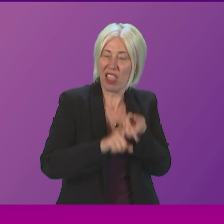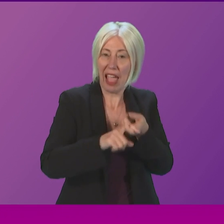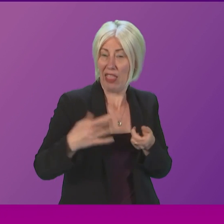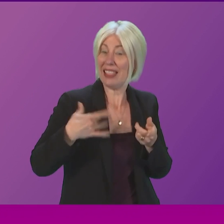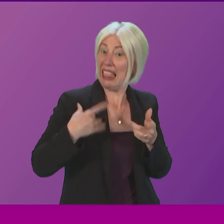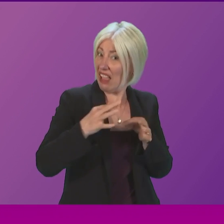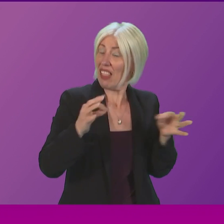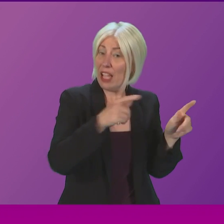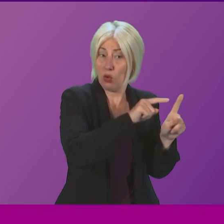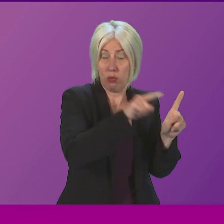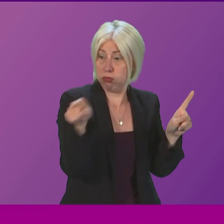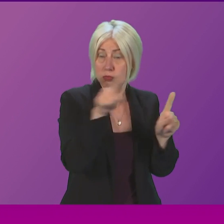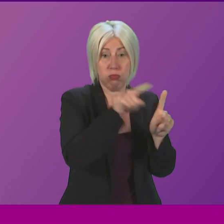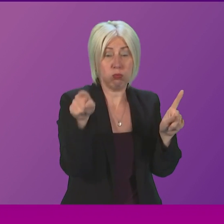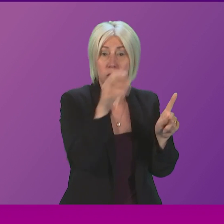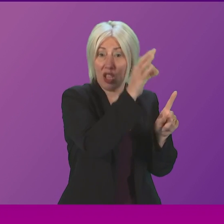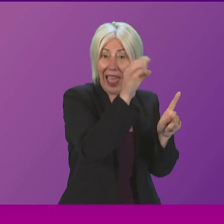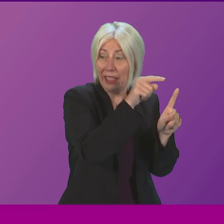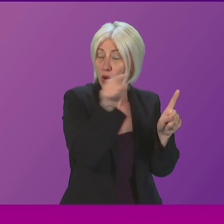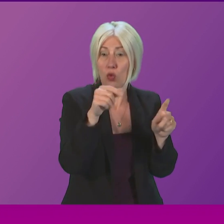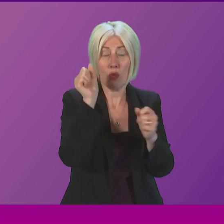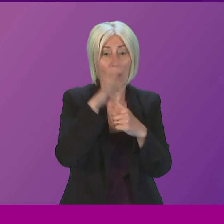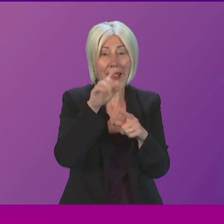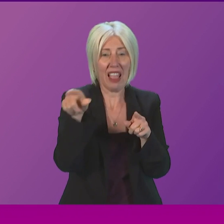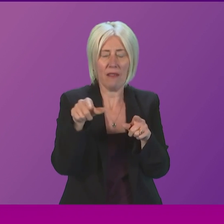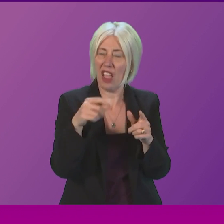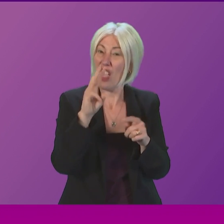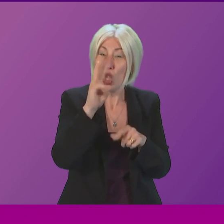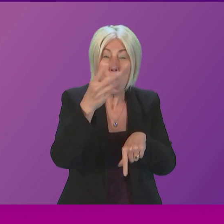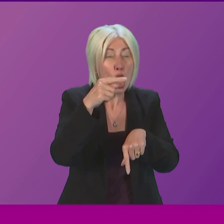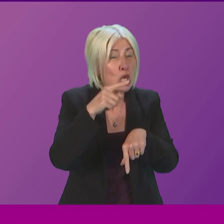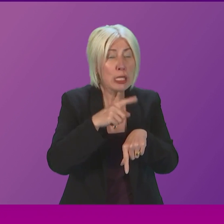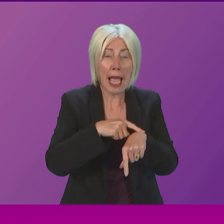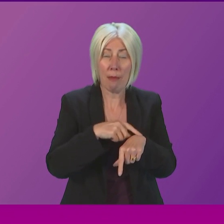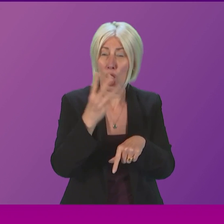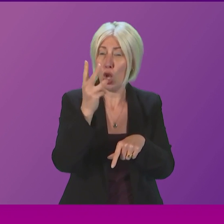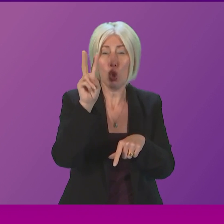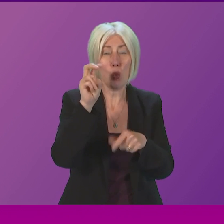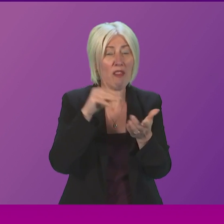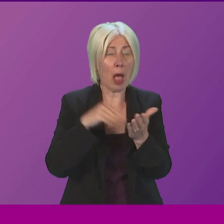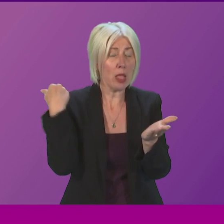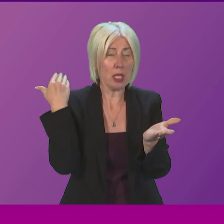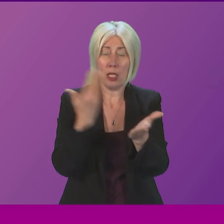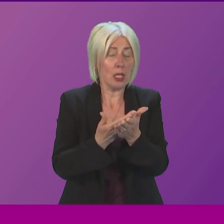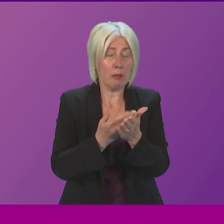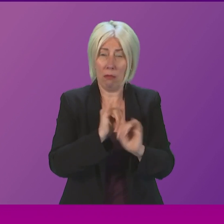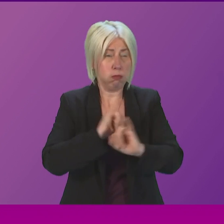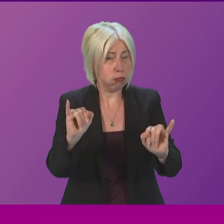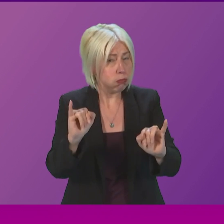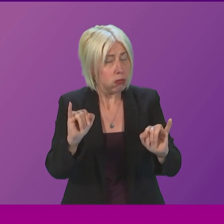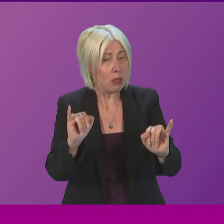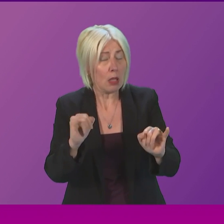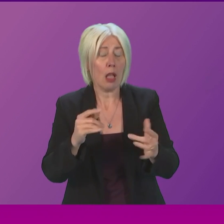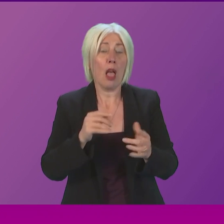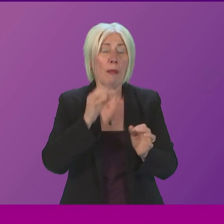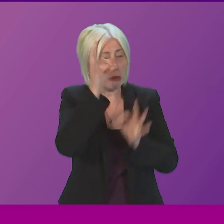to the Scottish mainland. It's the third time islanders have faced a cliff edge for bookings in the past 12 months. Results from my survey of over